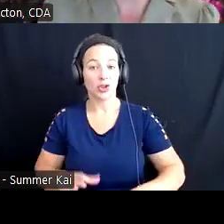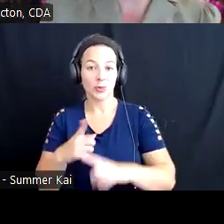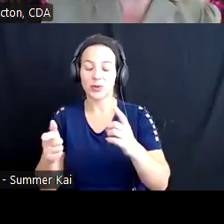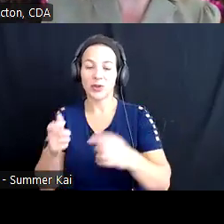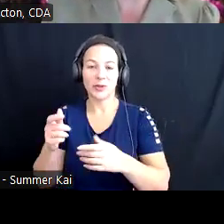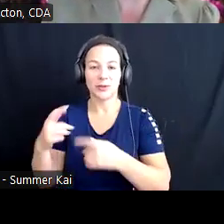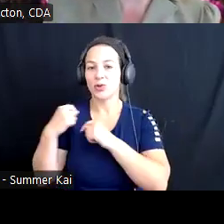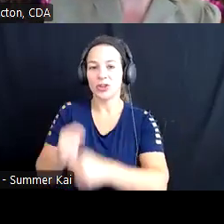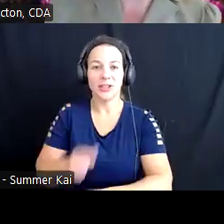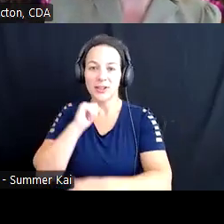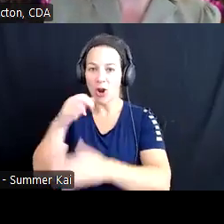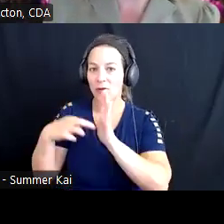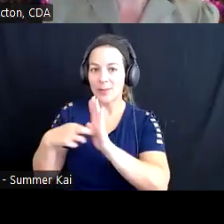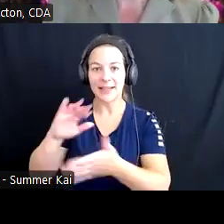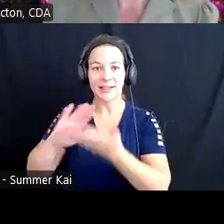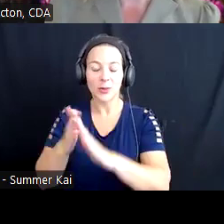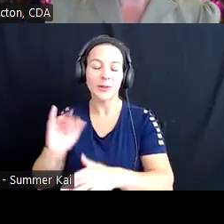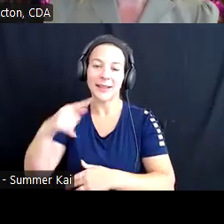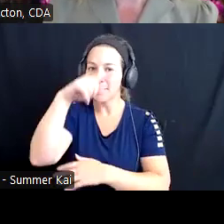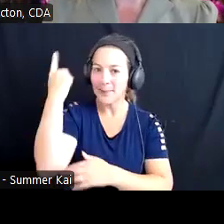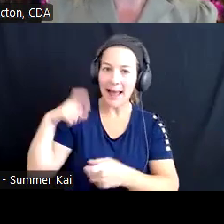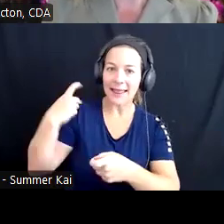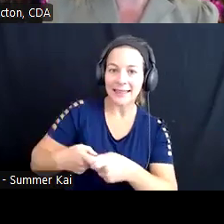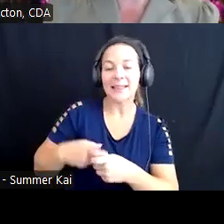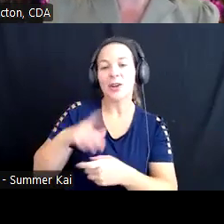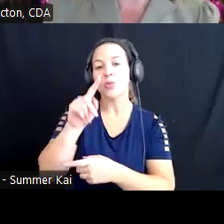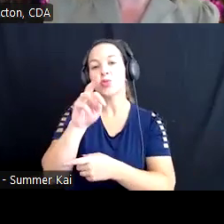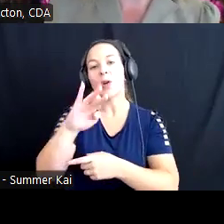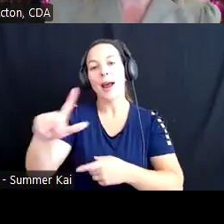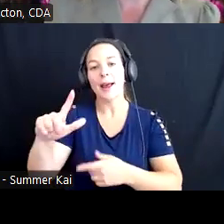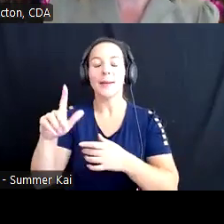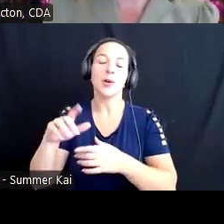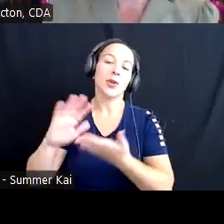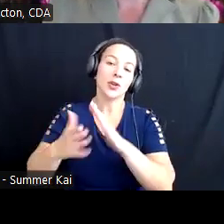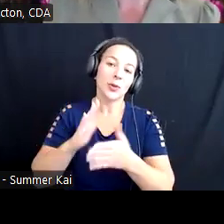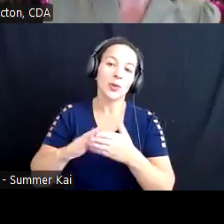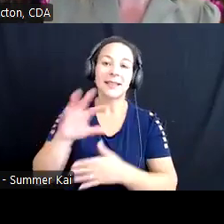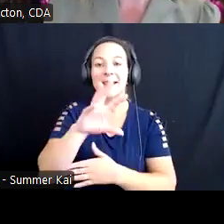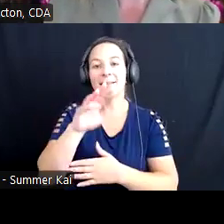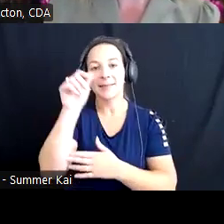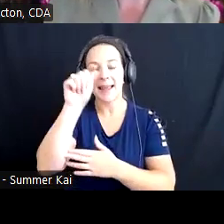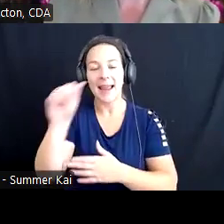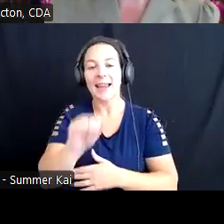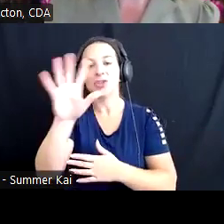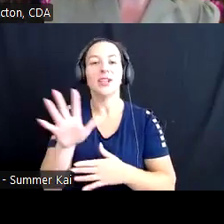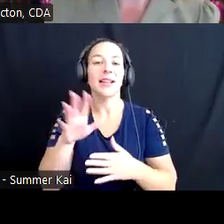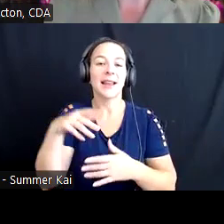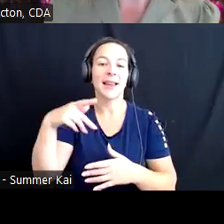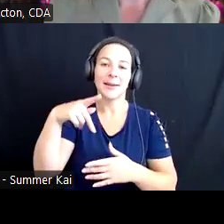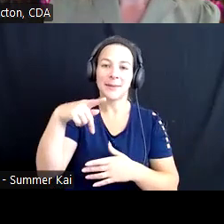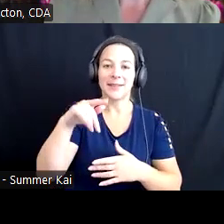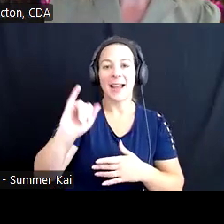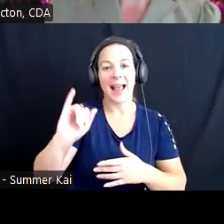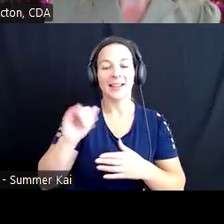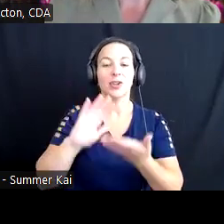as individuals from Black, Latino, tribal communities, Asian Pacific Islanders, and LGBTQ plus